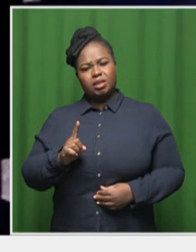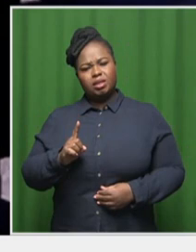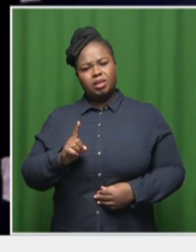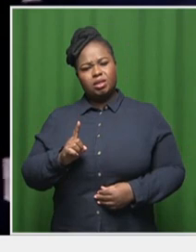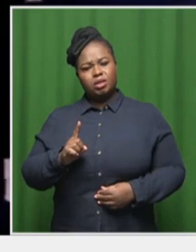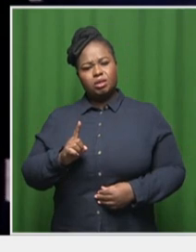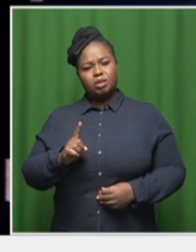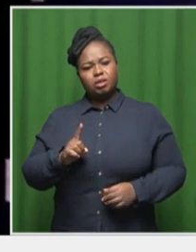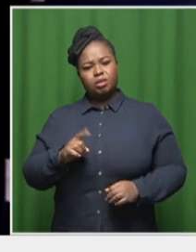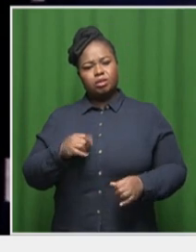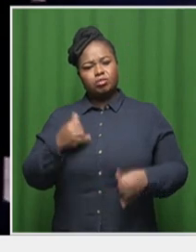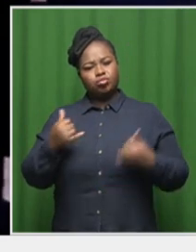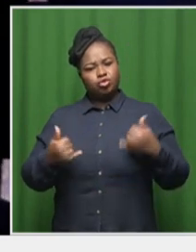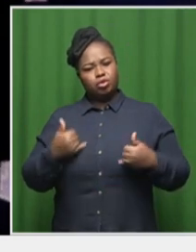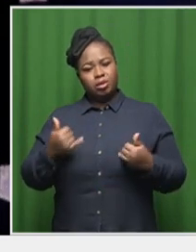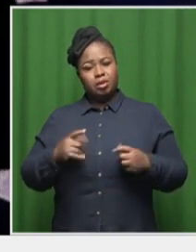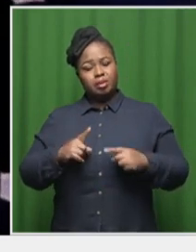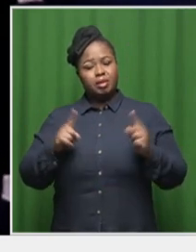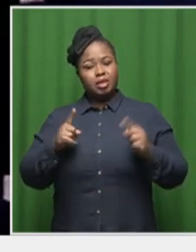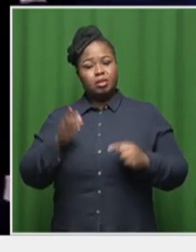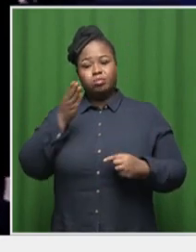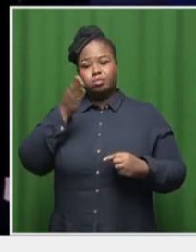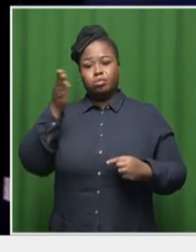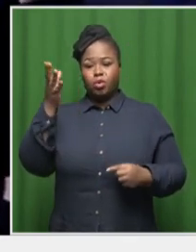Yes, there is a lot of misery out there.